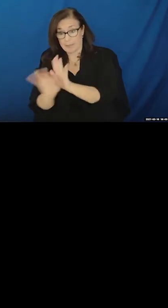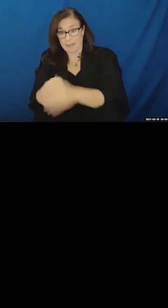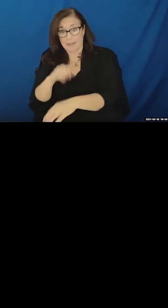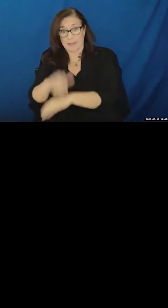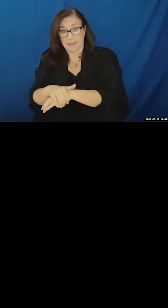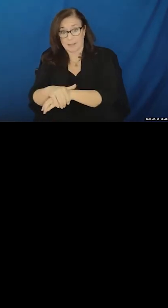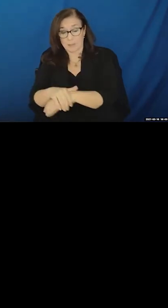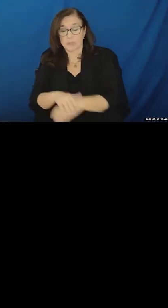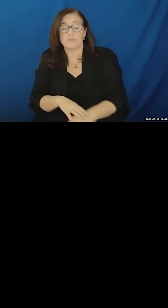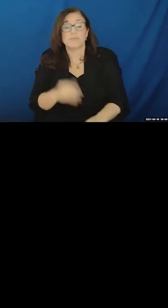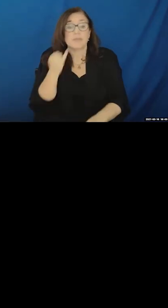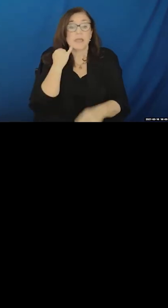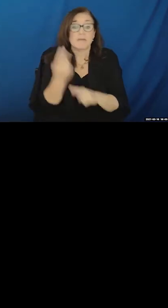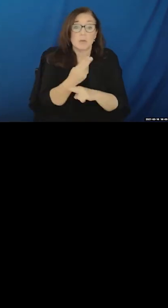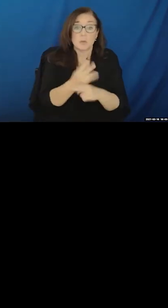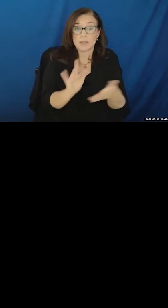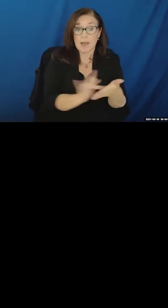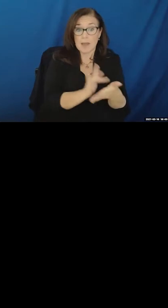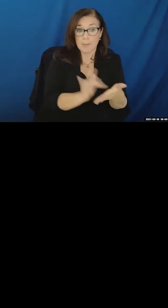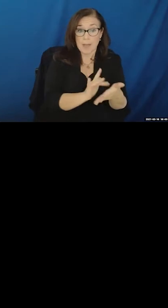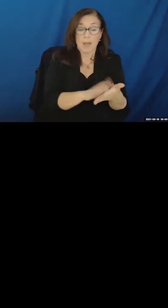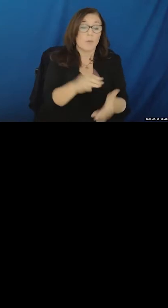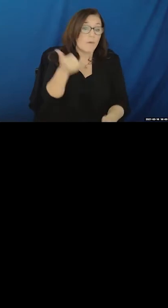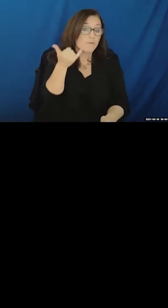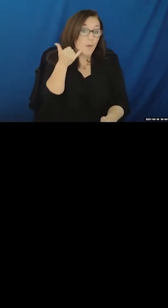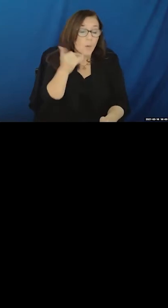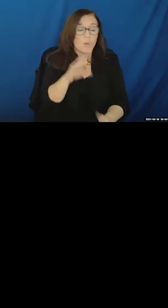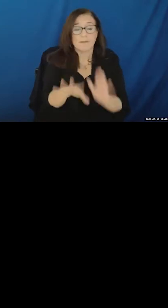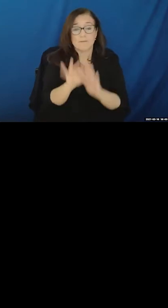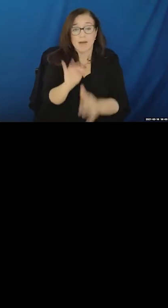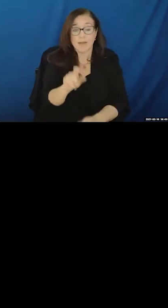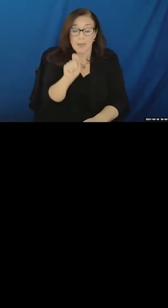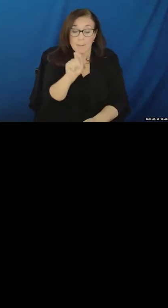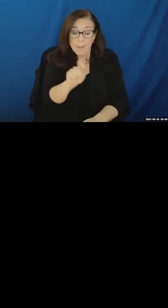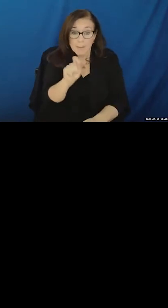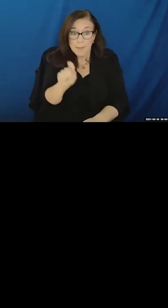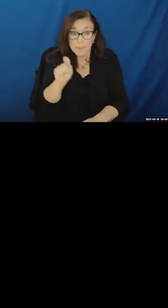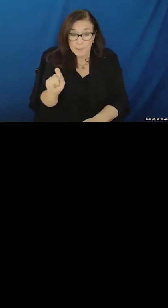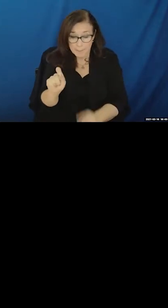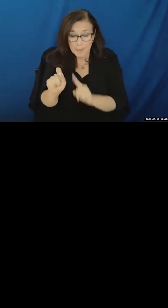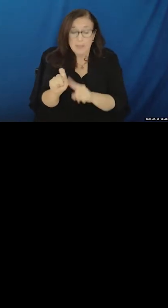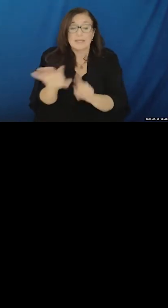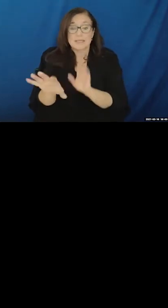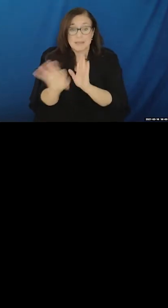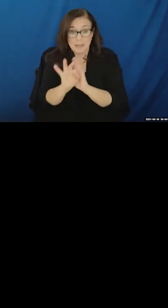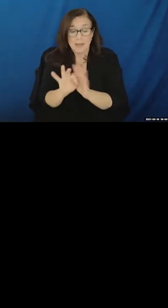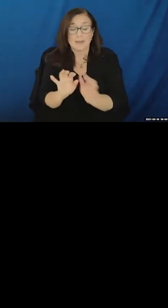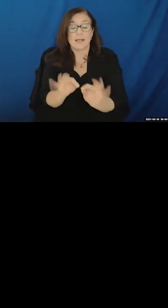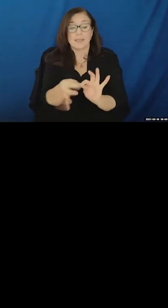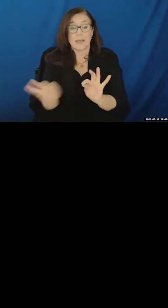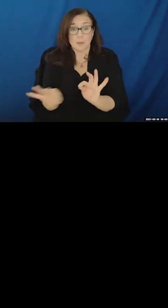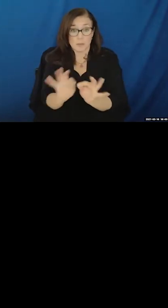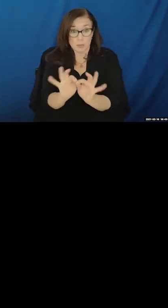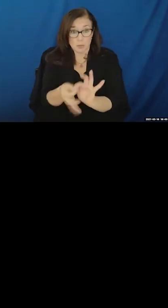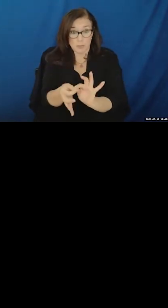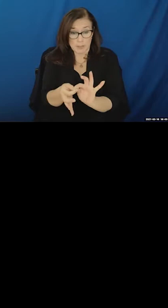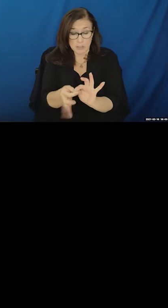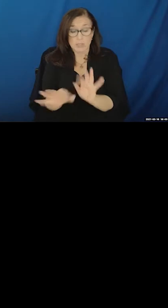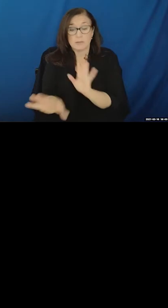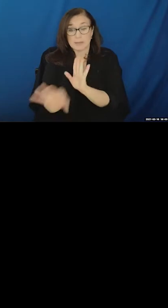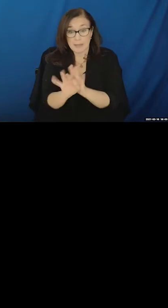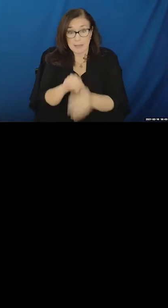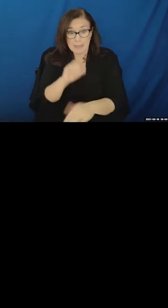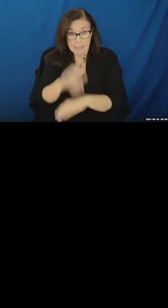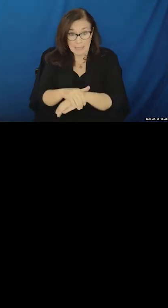iPad or a phone, locate the three-dot menu and select Language Interpretation, then select English and click